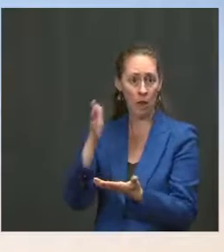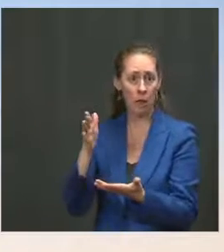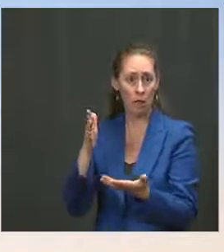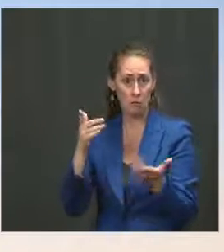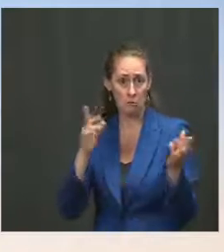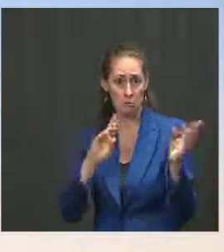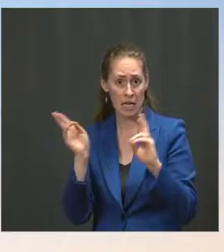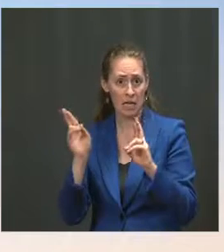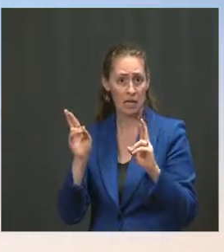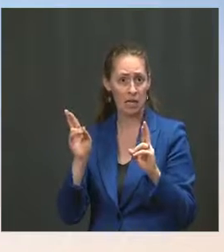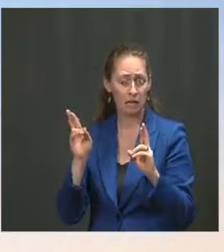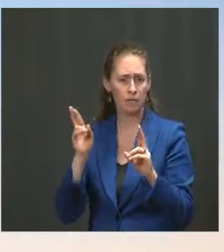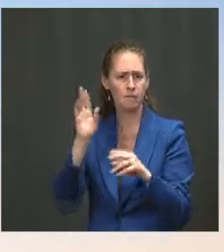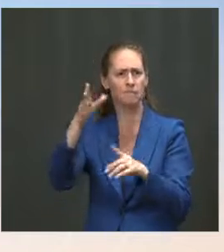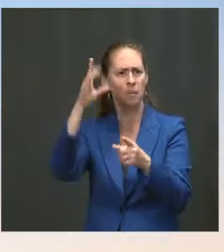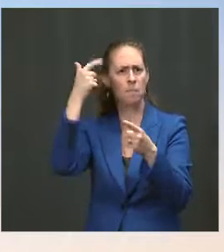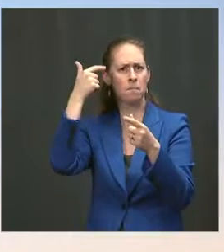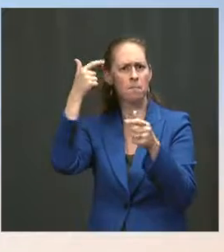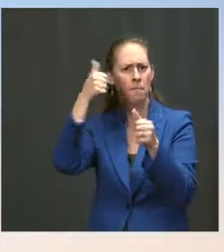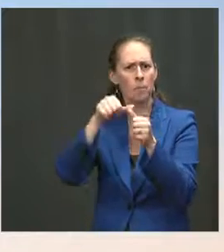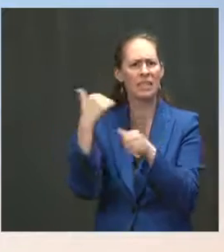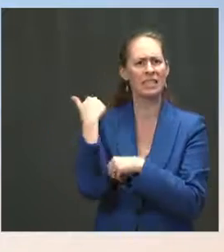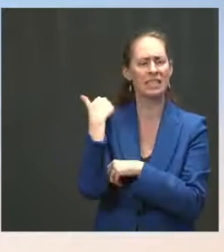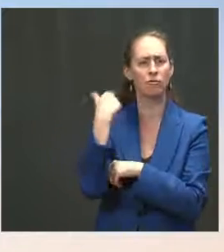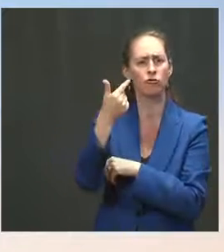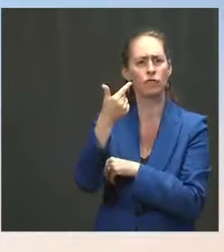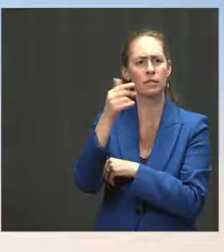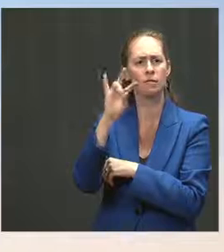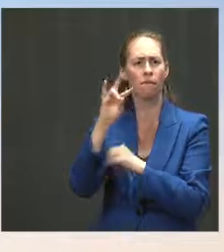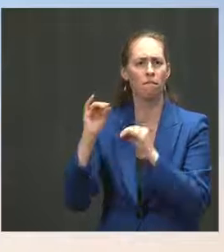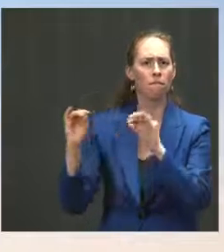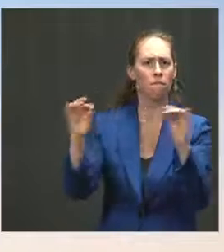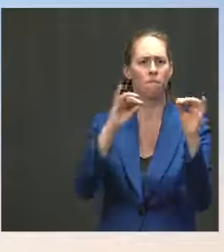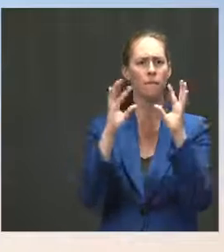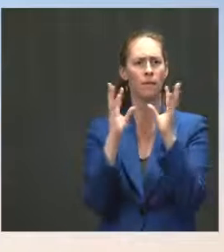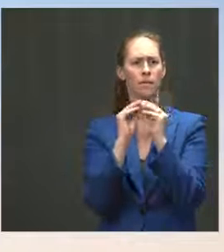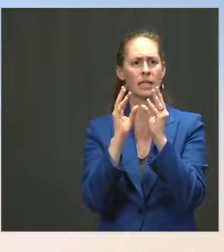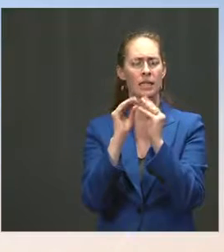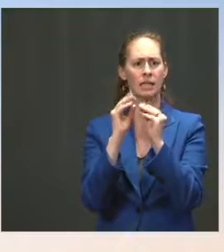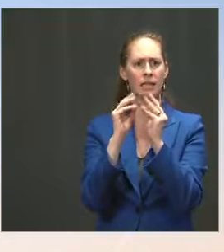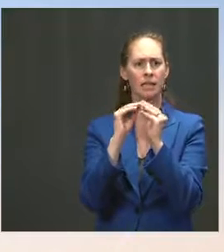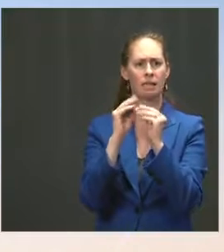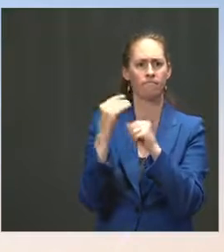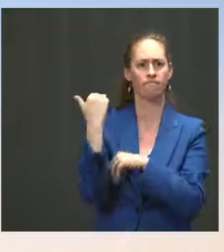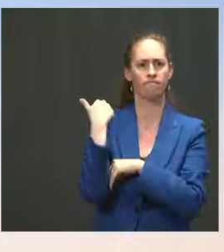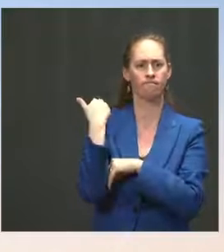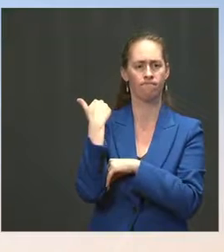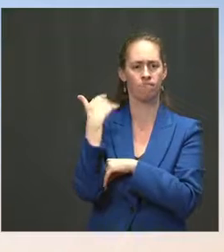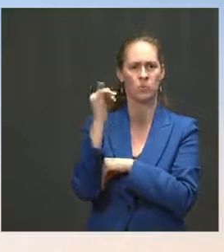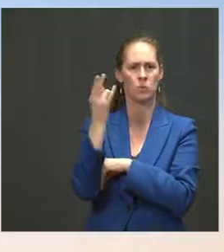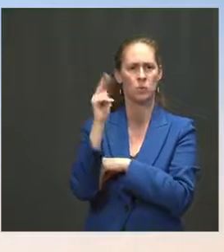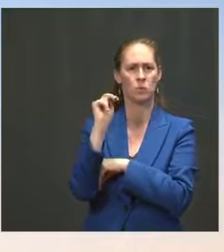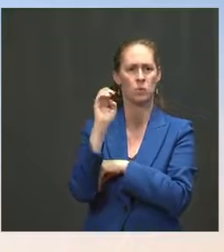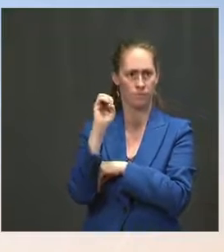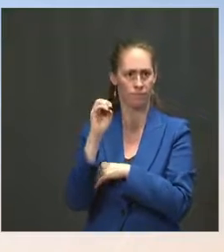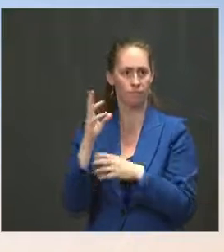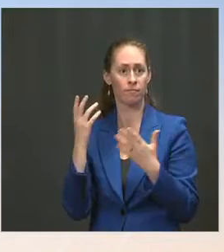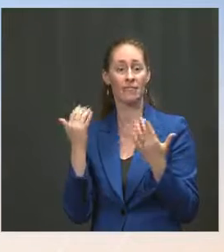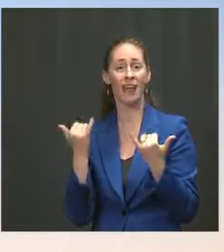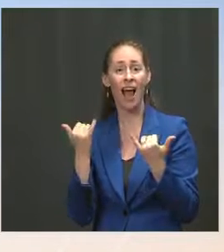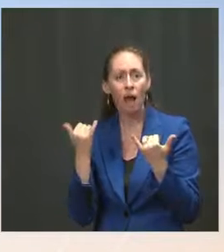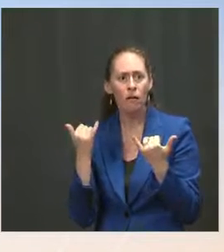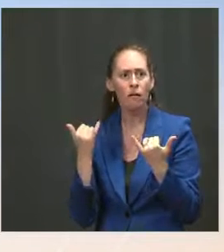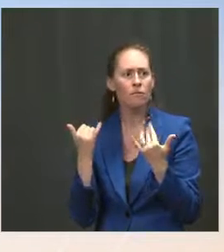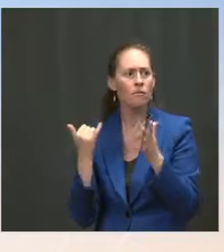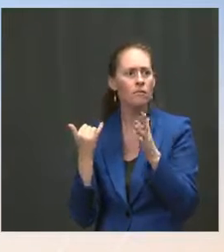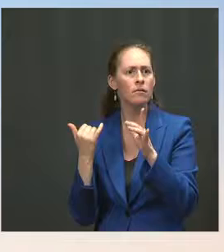G7 on June 10. But with only 1.7% of people vaccinated in Africa and the